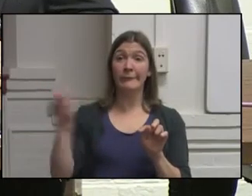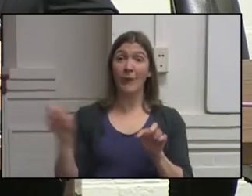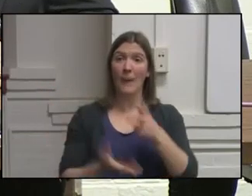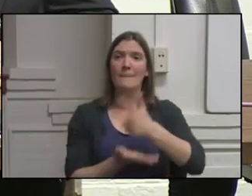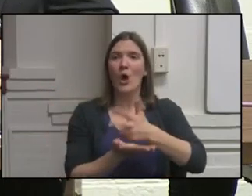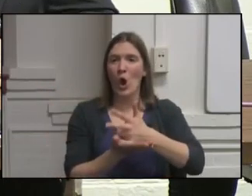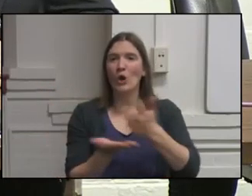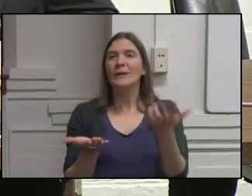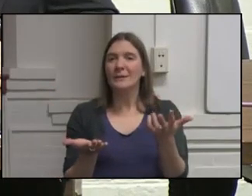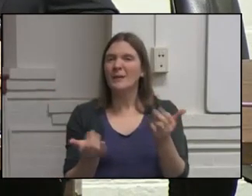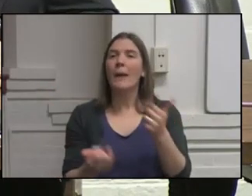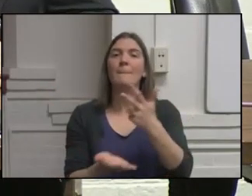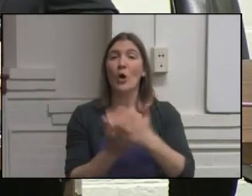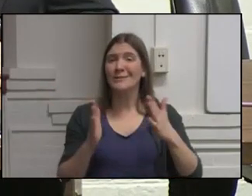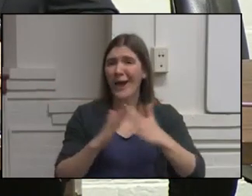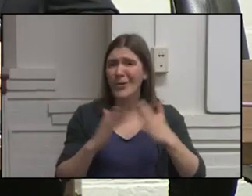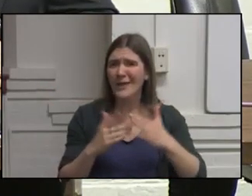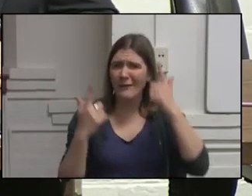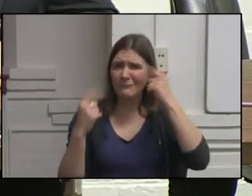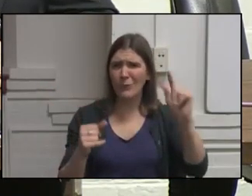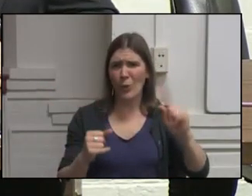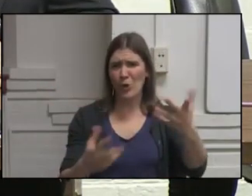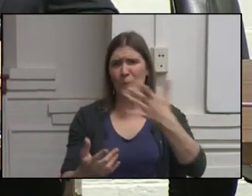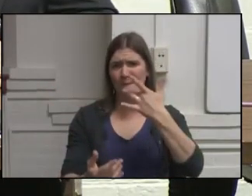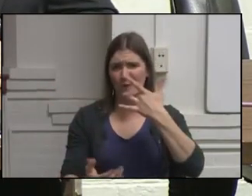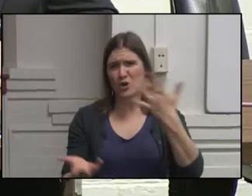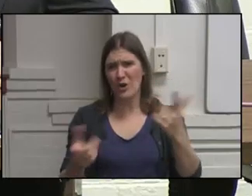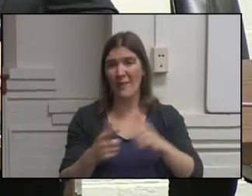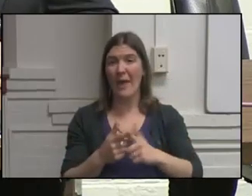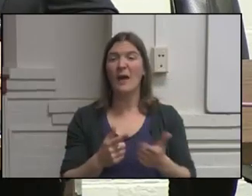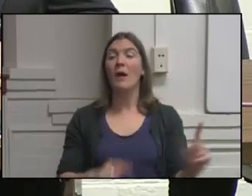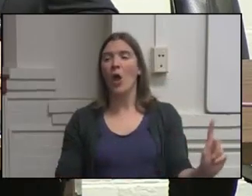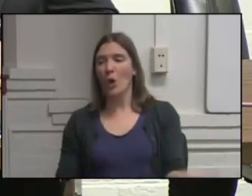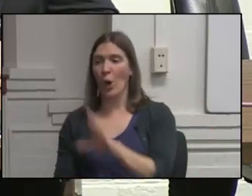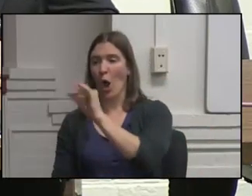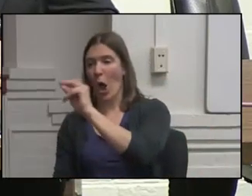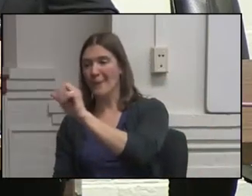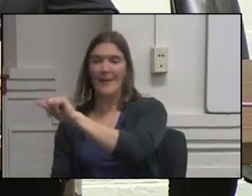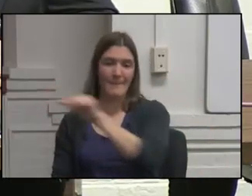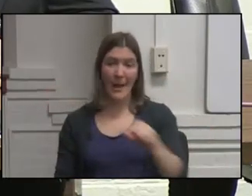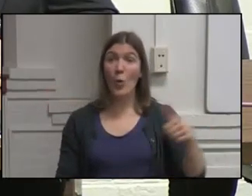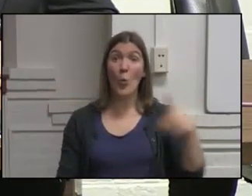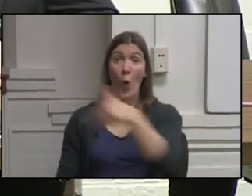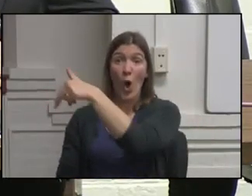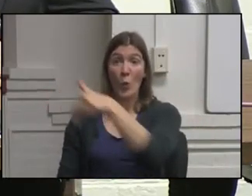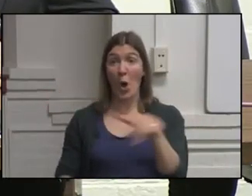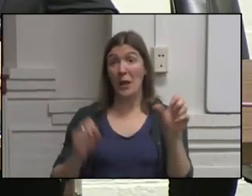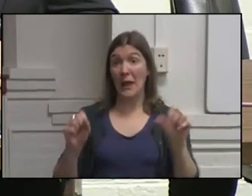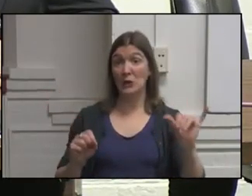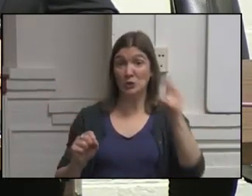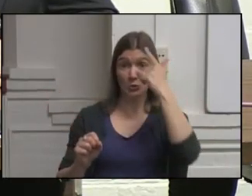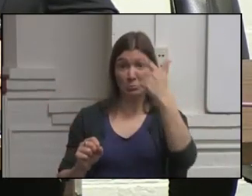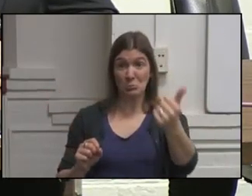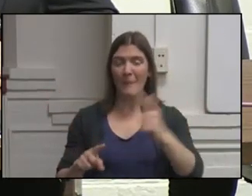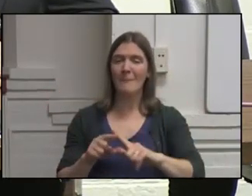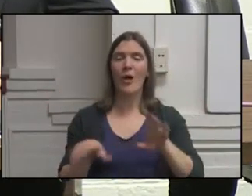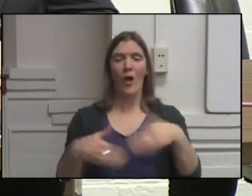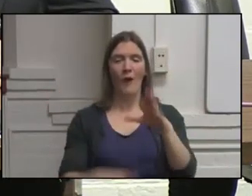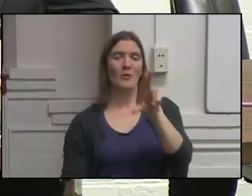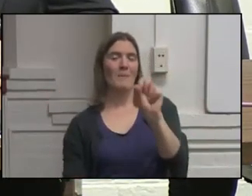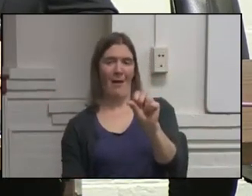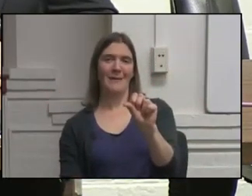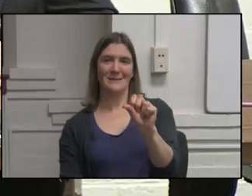parking, people can park downtown wherever they usually park for downtown and then get up to the Common and back, or certainly walk. So, you know, we hope we